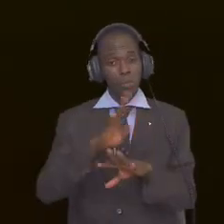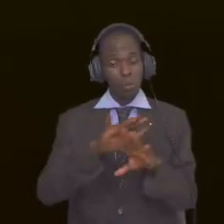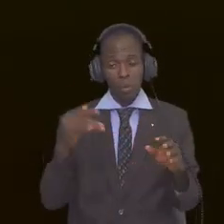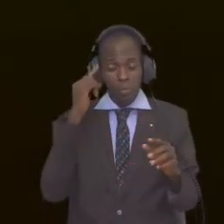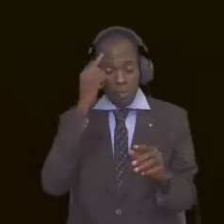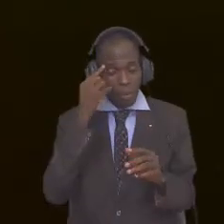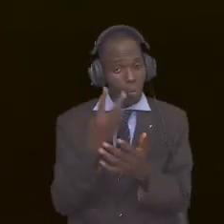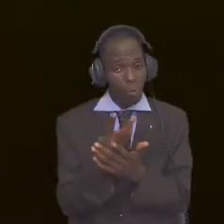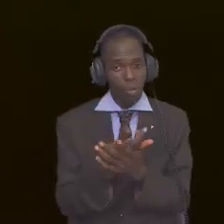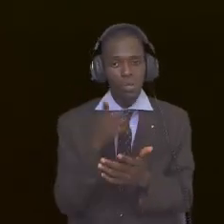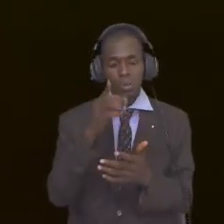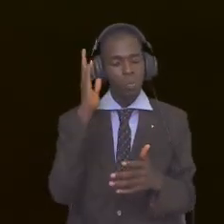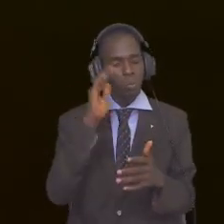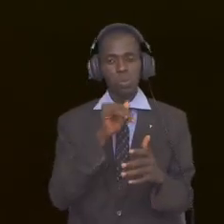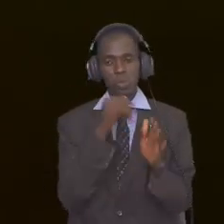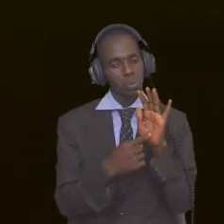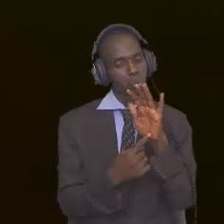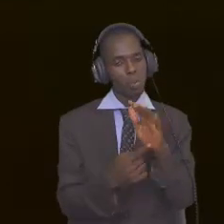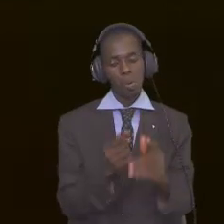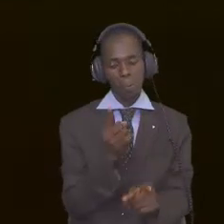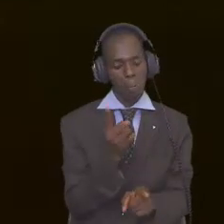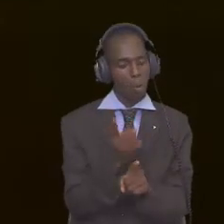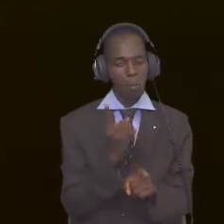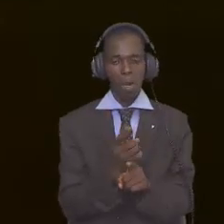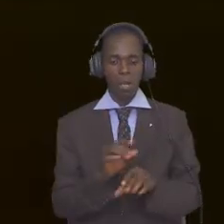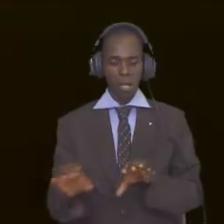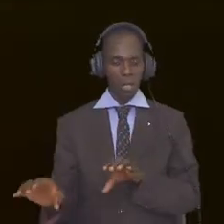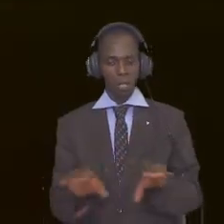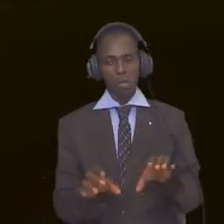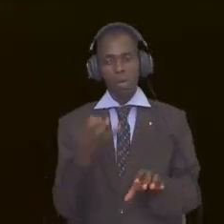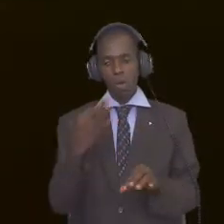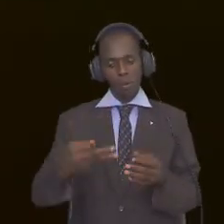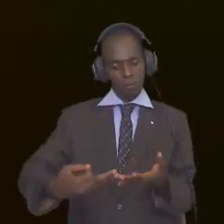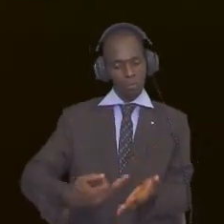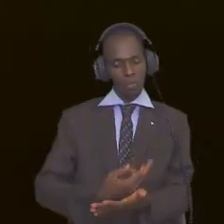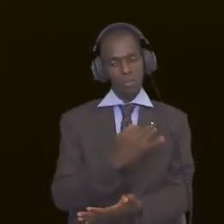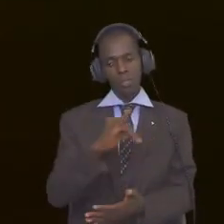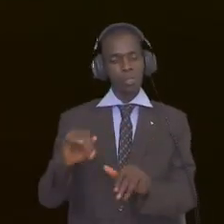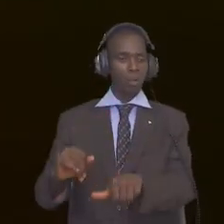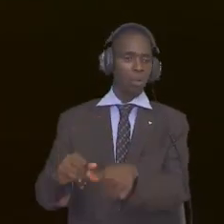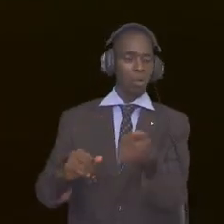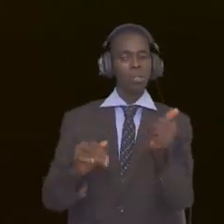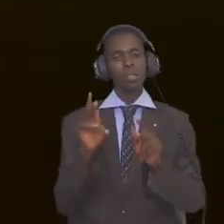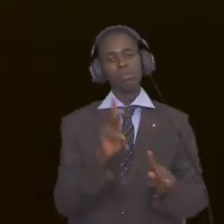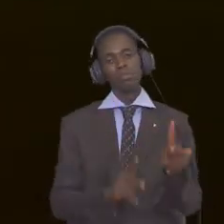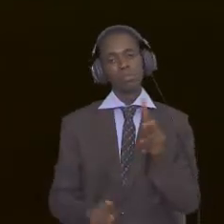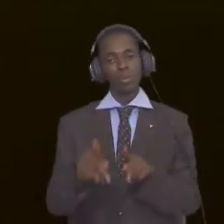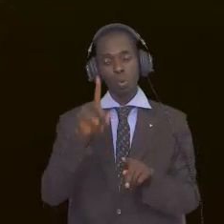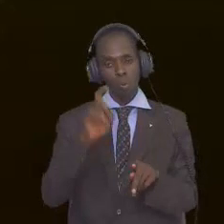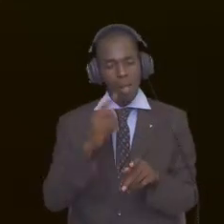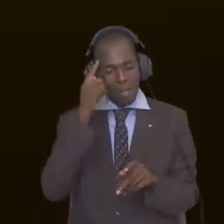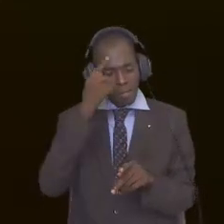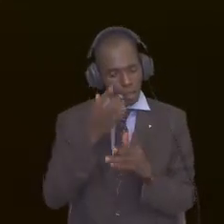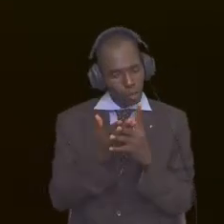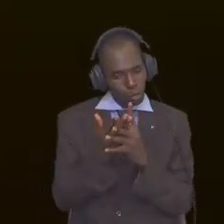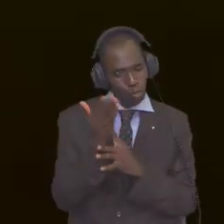have proper action of refreshing to other people. You have to think through before